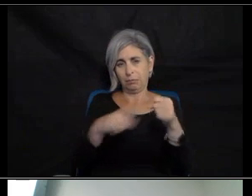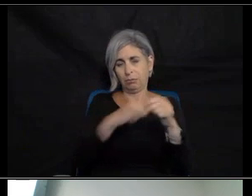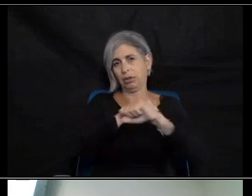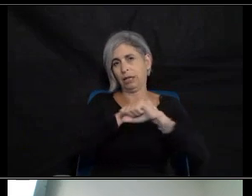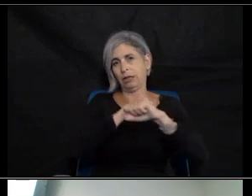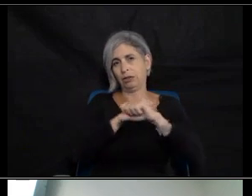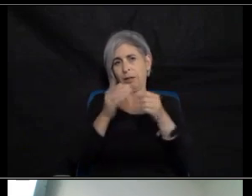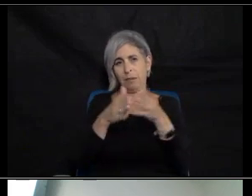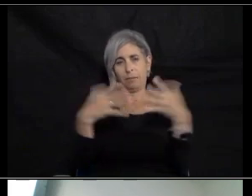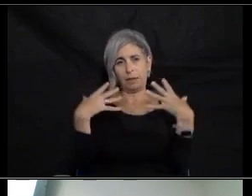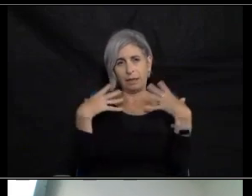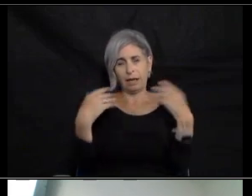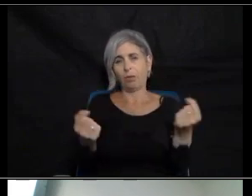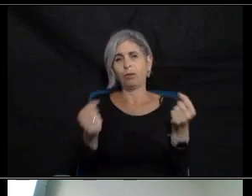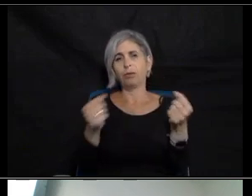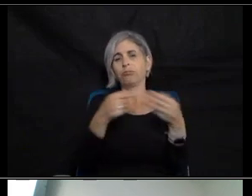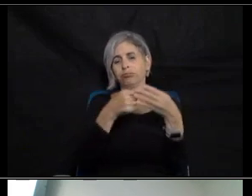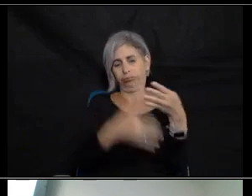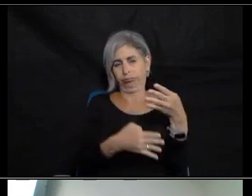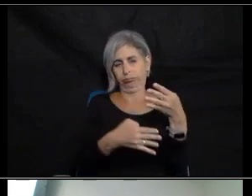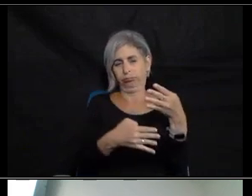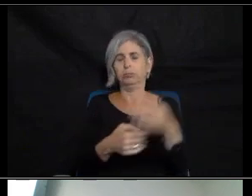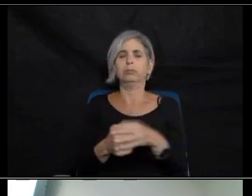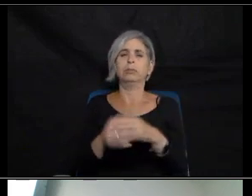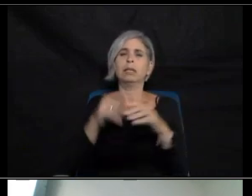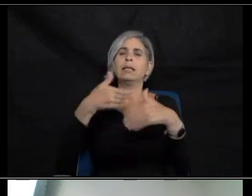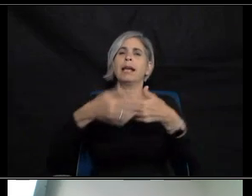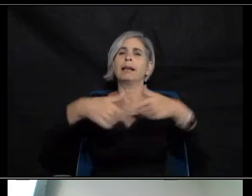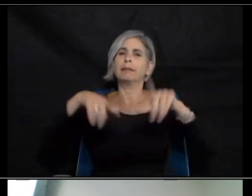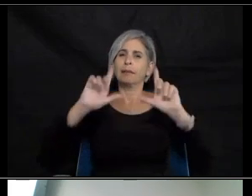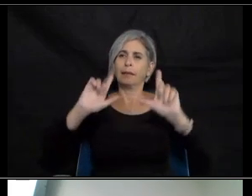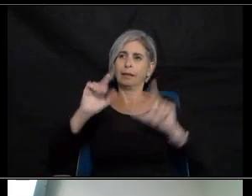and climate resilience. Next slide.